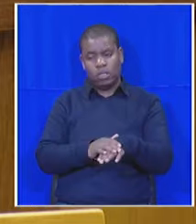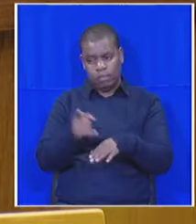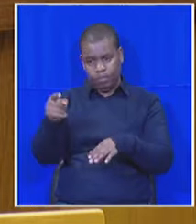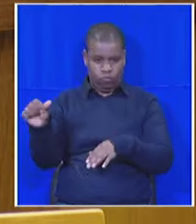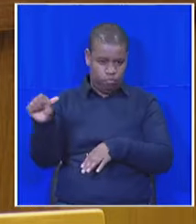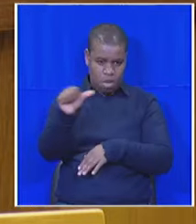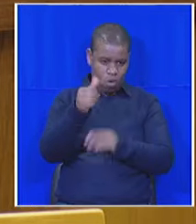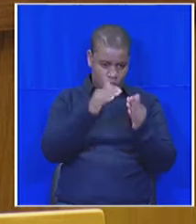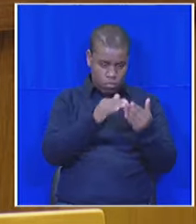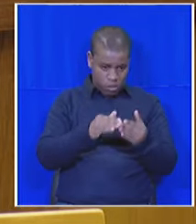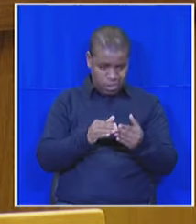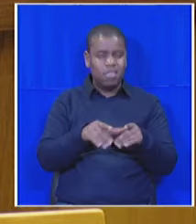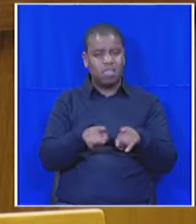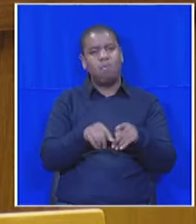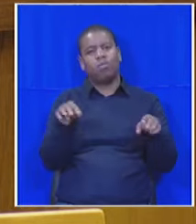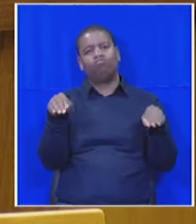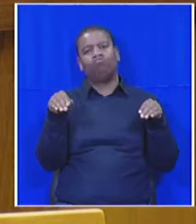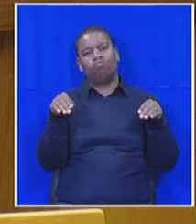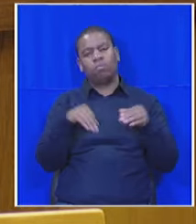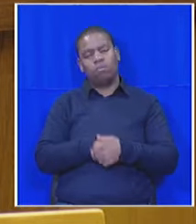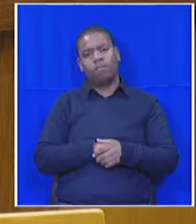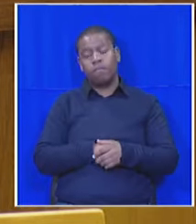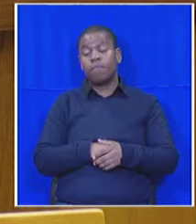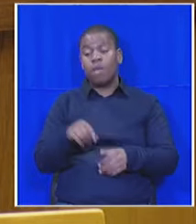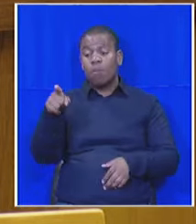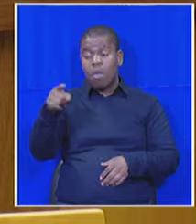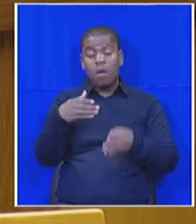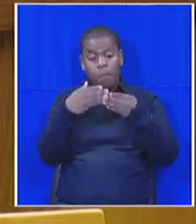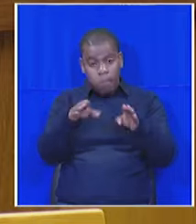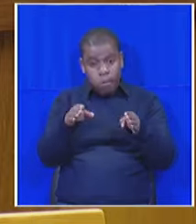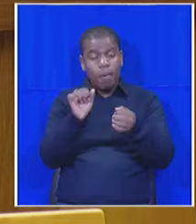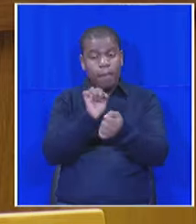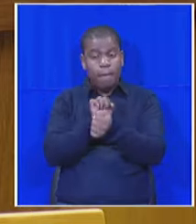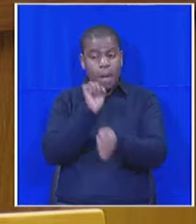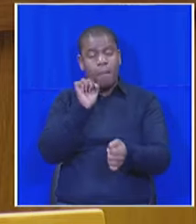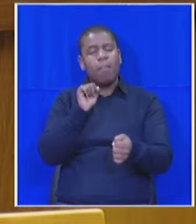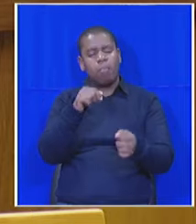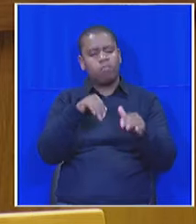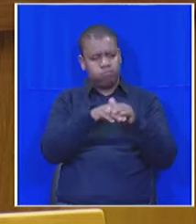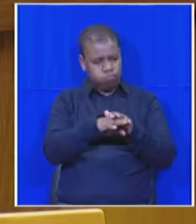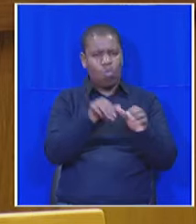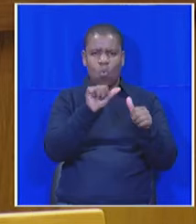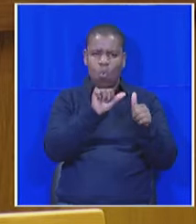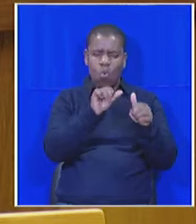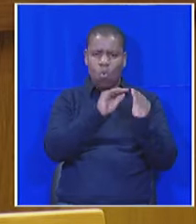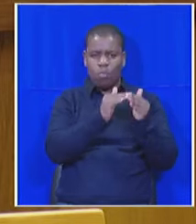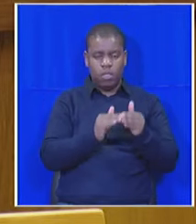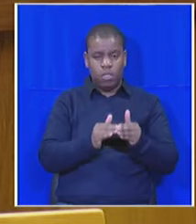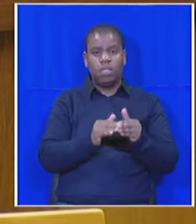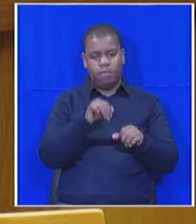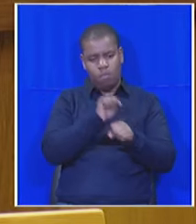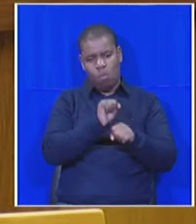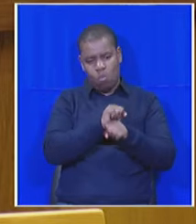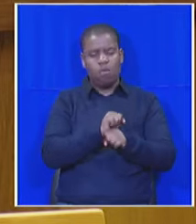continues. We want these young people to come out as productive citizens so that they